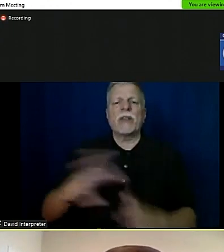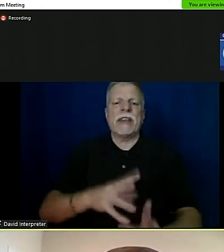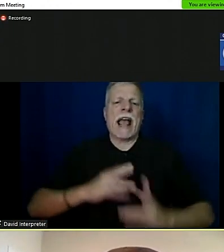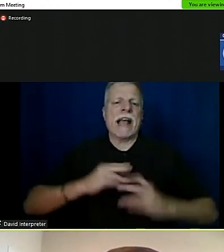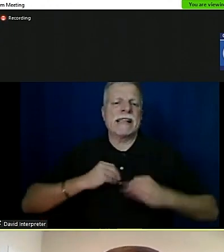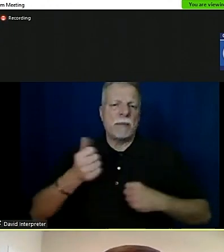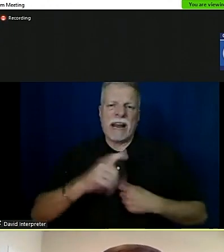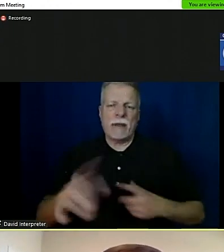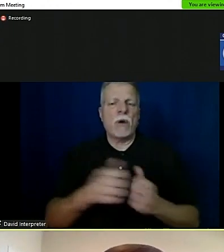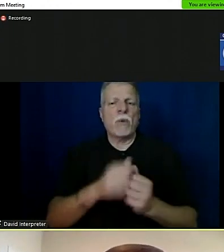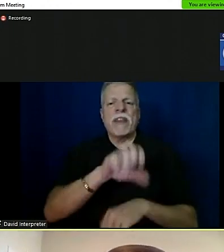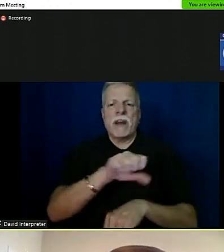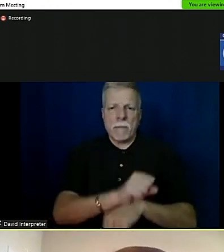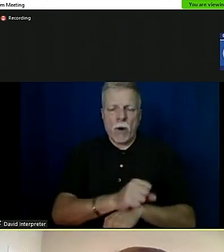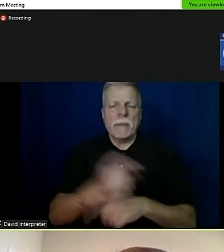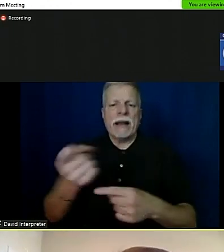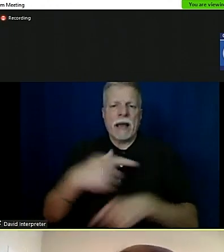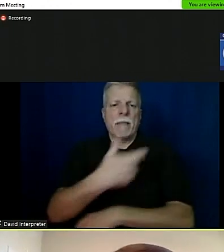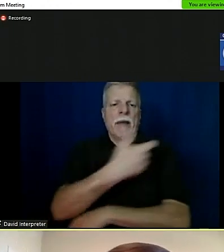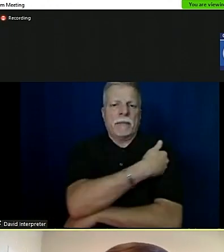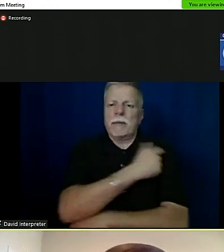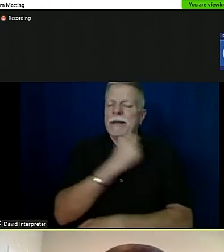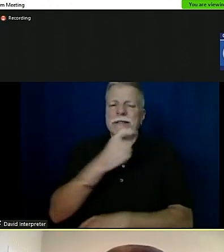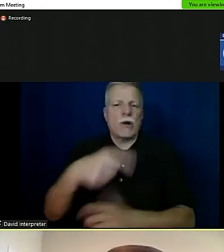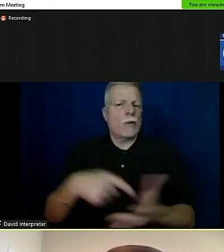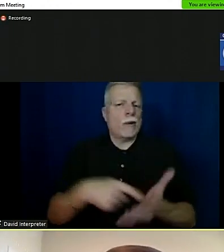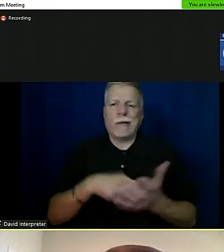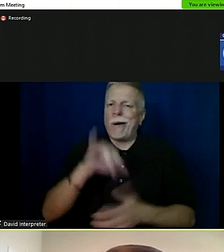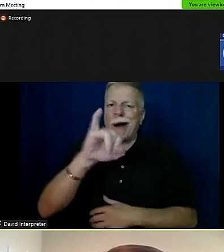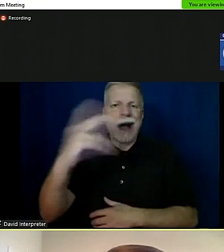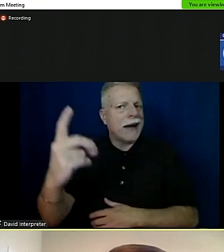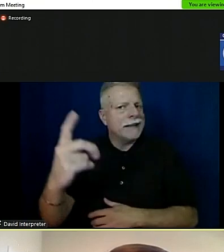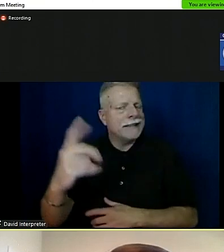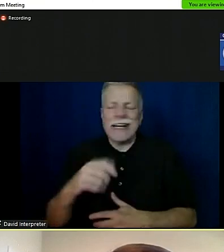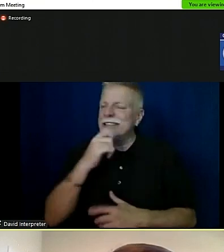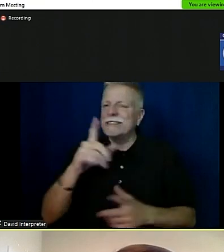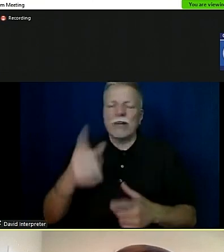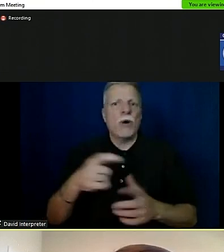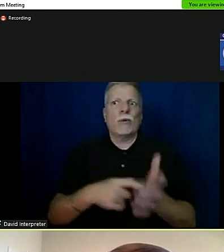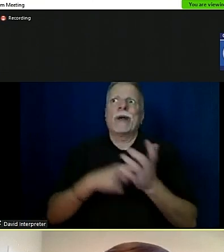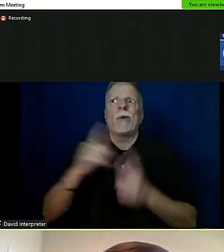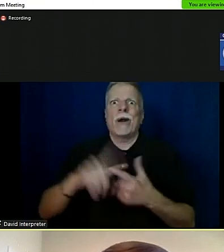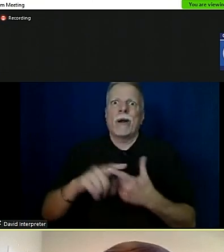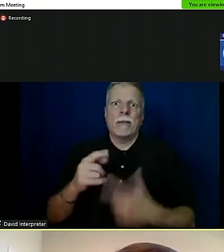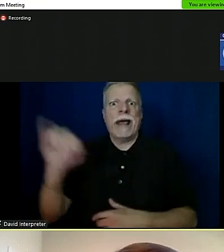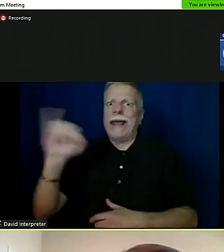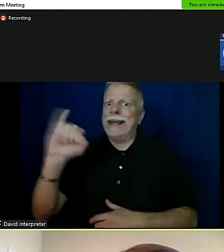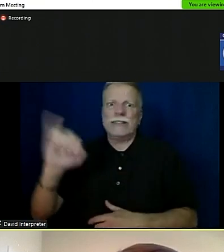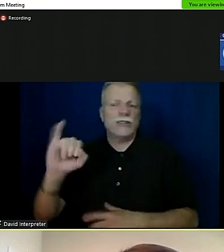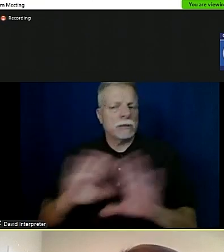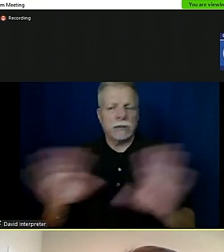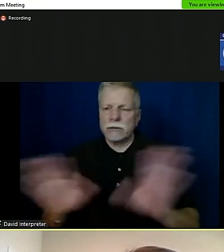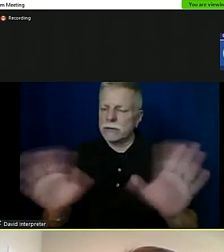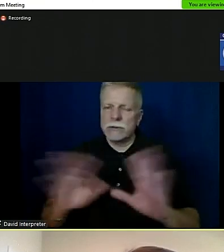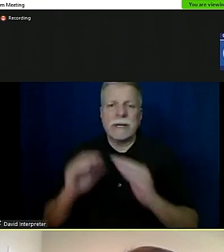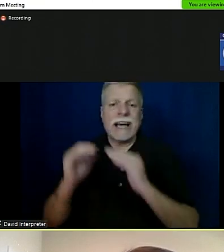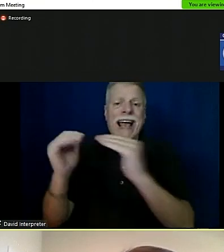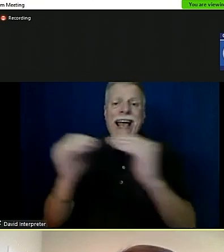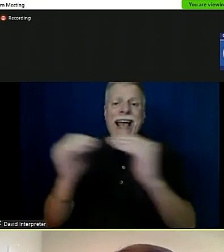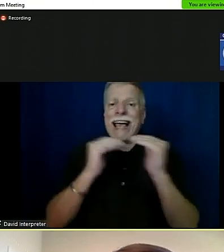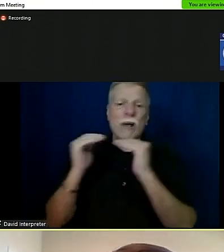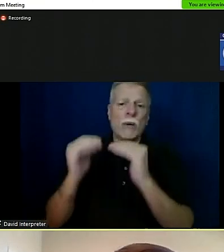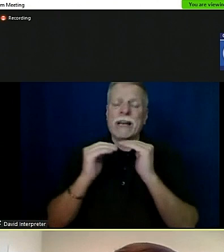get vaccinated. They don't require an ID. They don't have to be a member of that healthcare system. Equity is by far our biggest